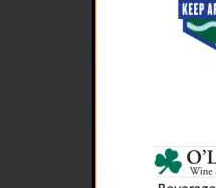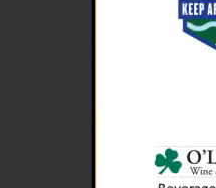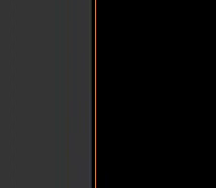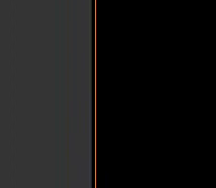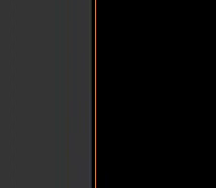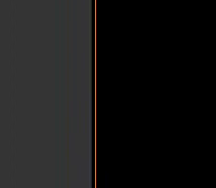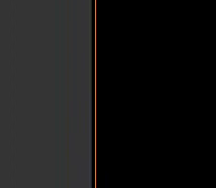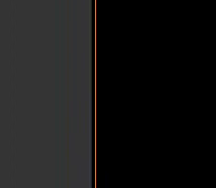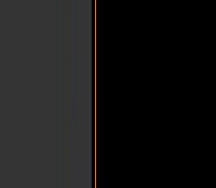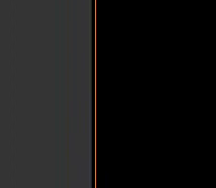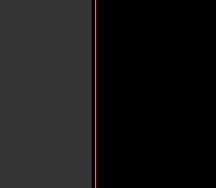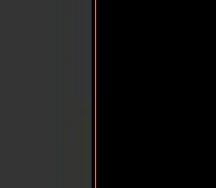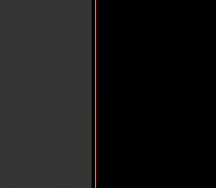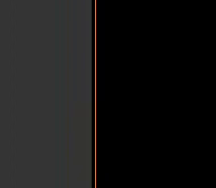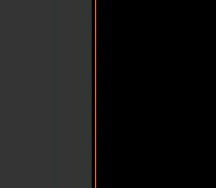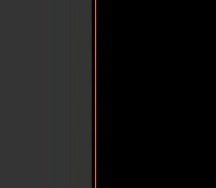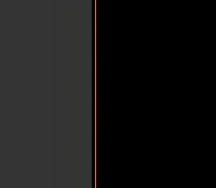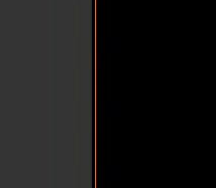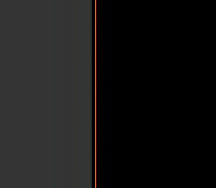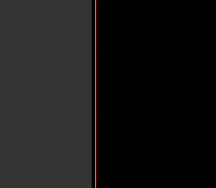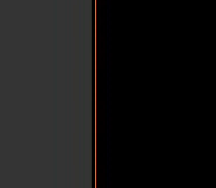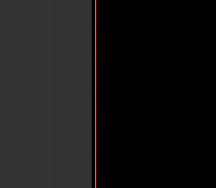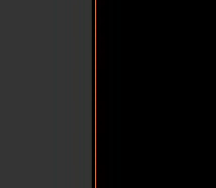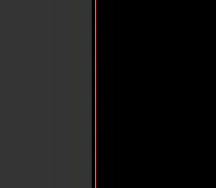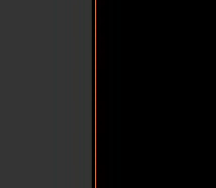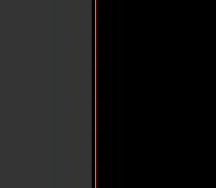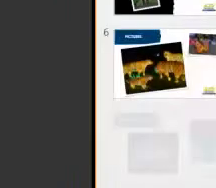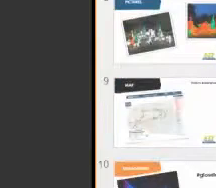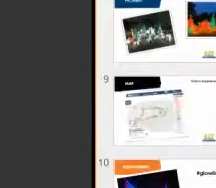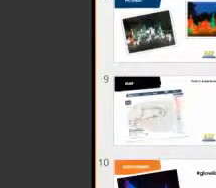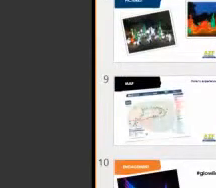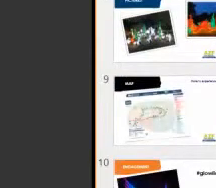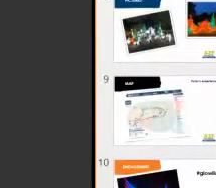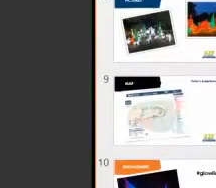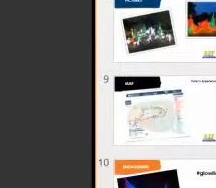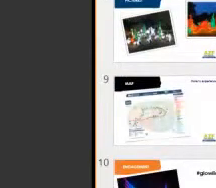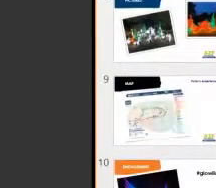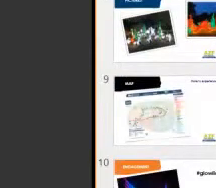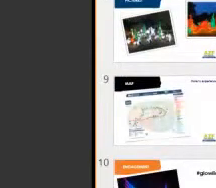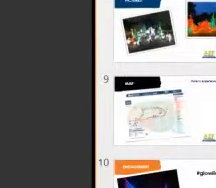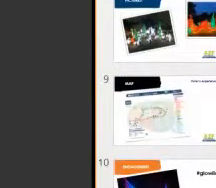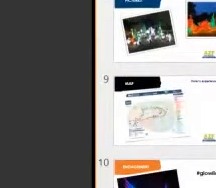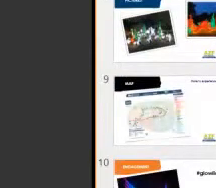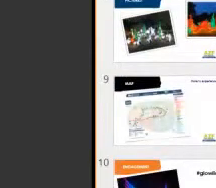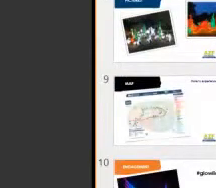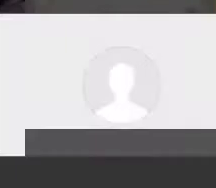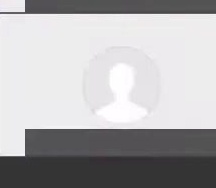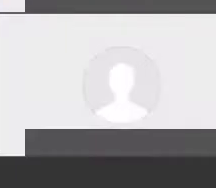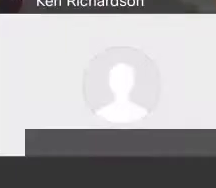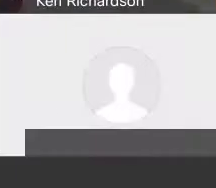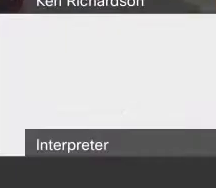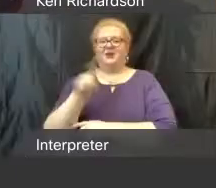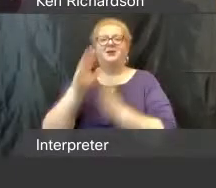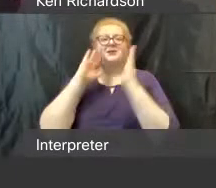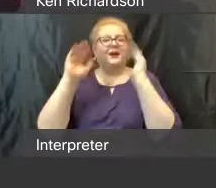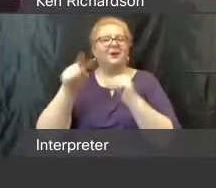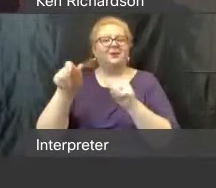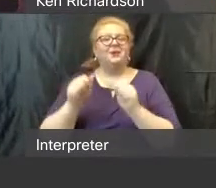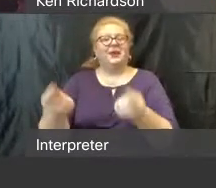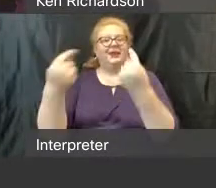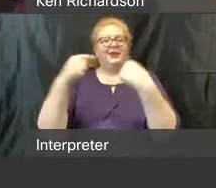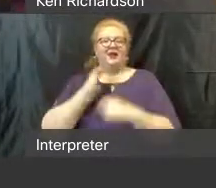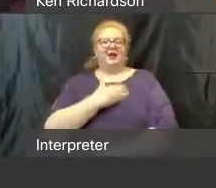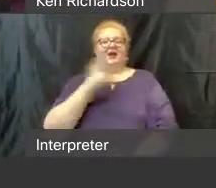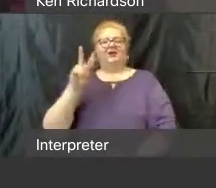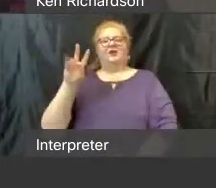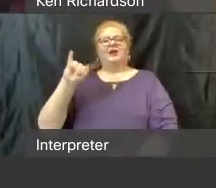them. And I thank you so much for your time. Happy to take any questions and hope that you're able to come out for our VIP night,